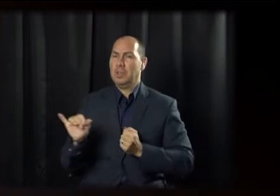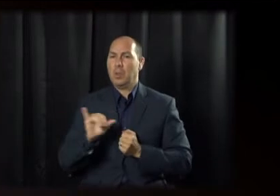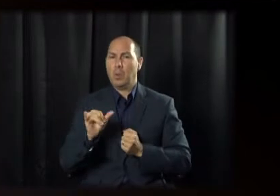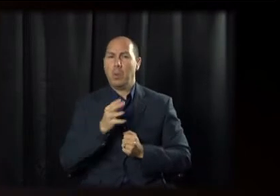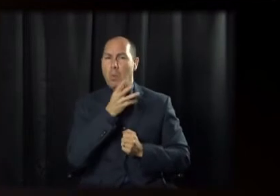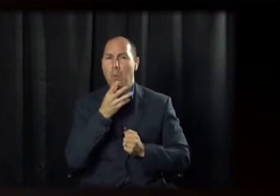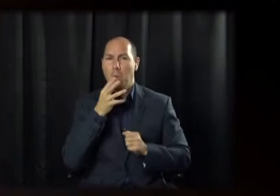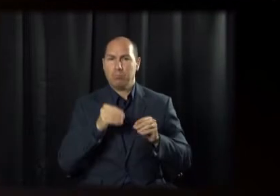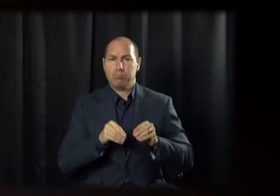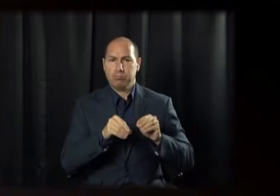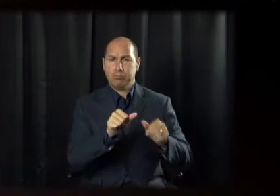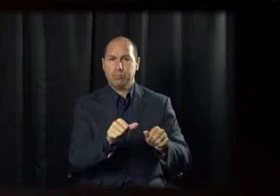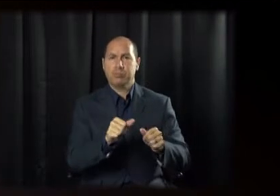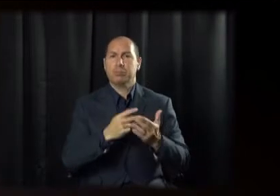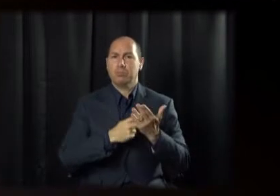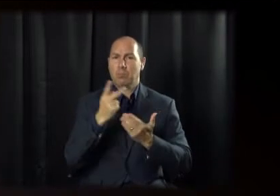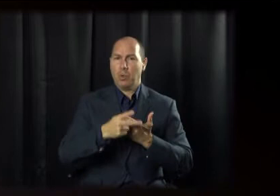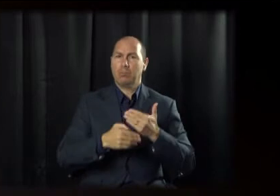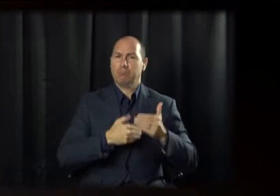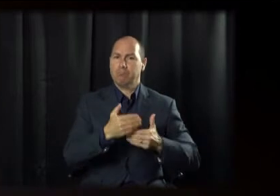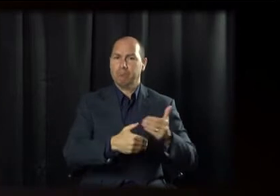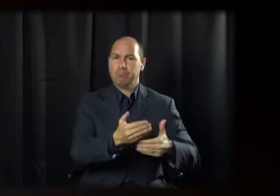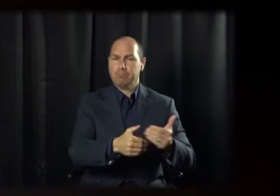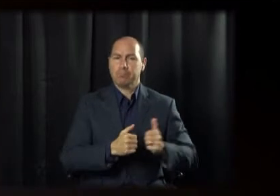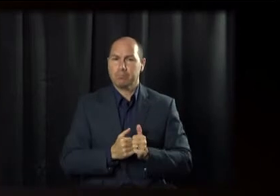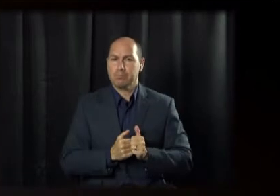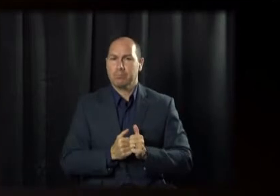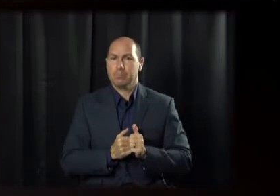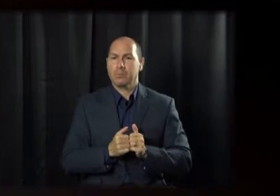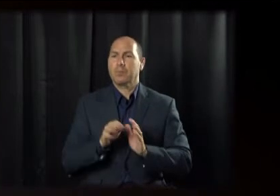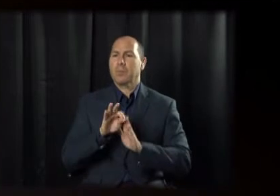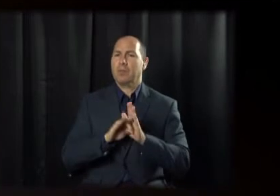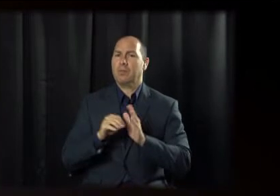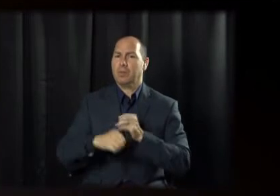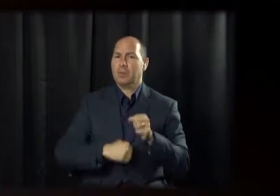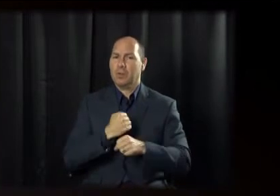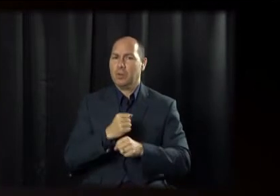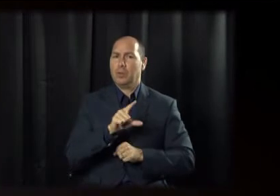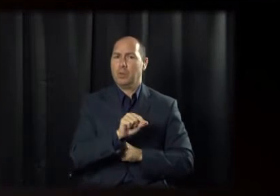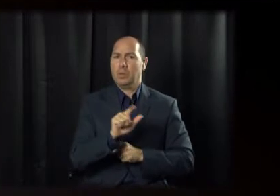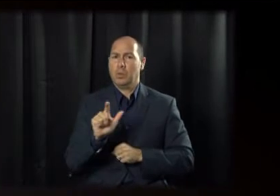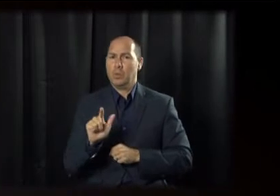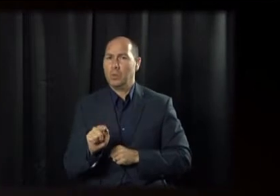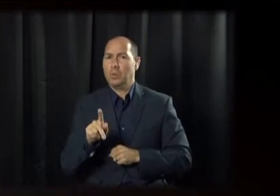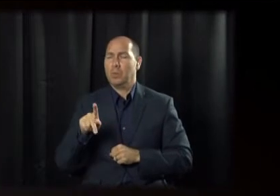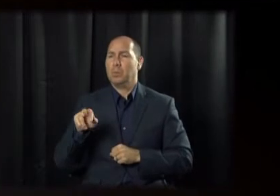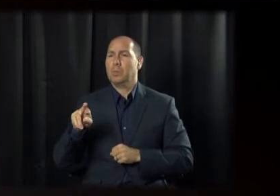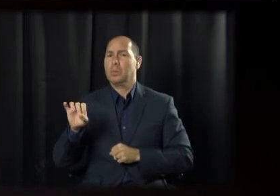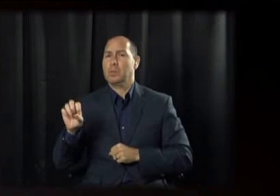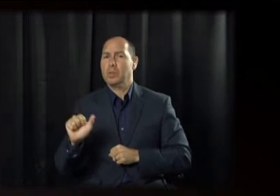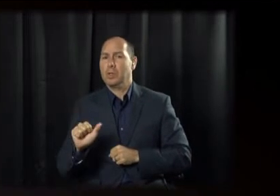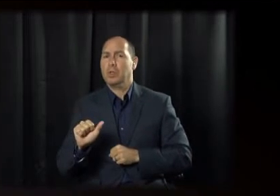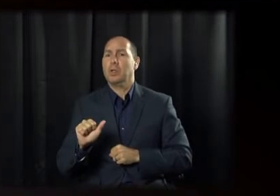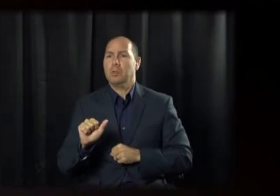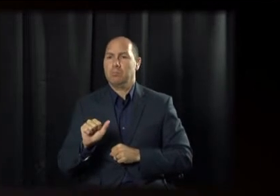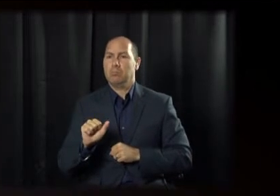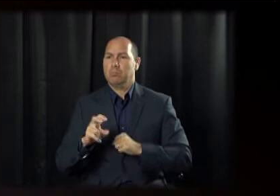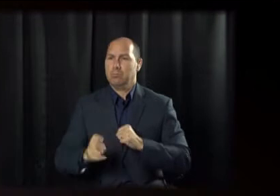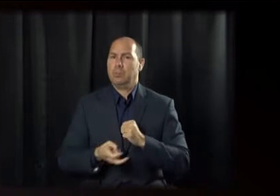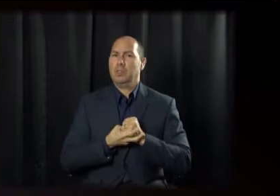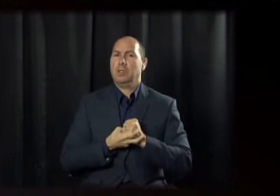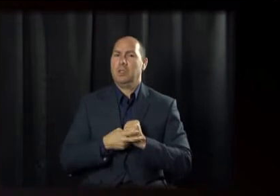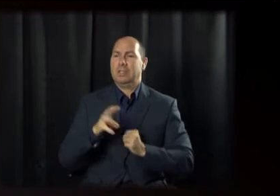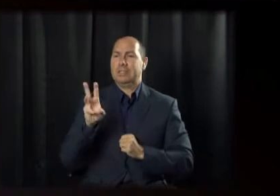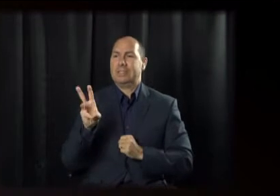Rural Development Program. In fiscal year 2021 alone, Prasa was able to secure $68 million in